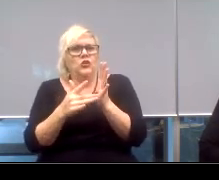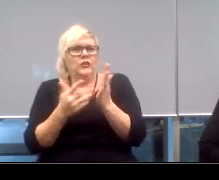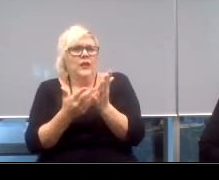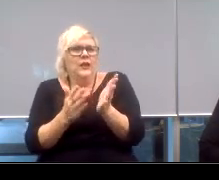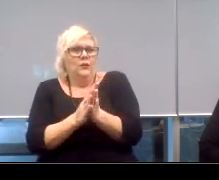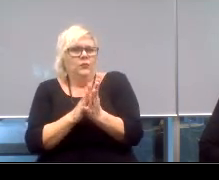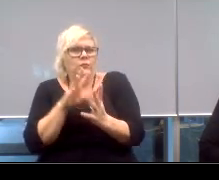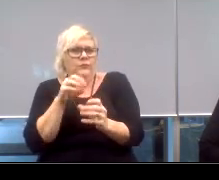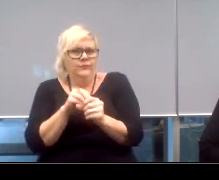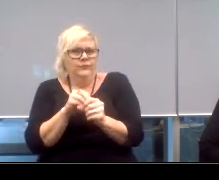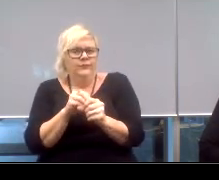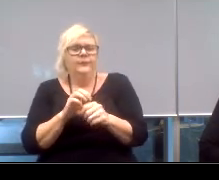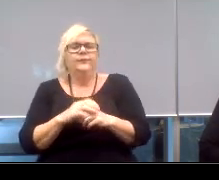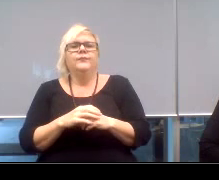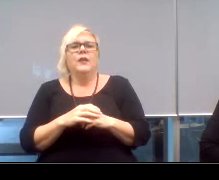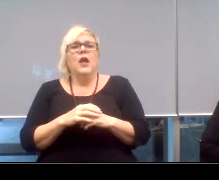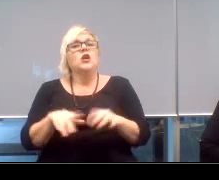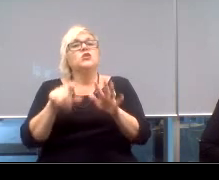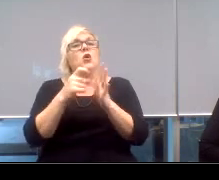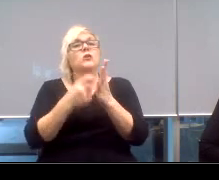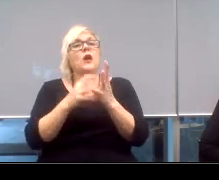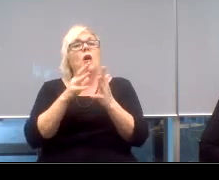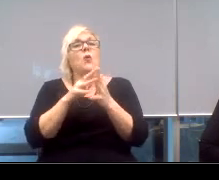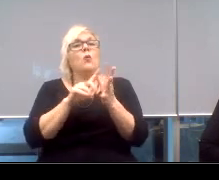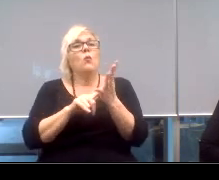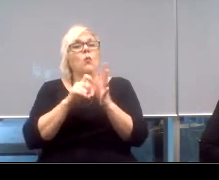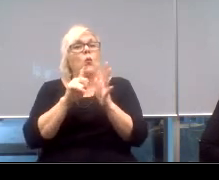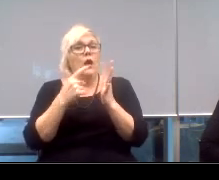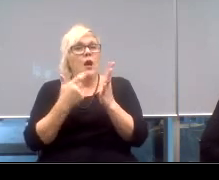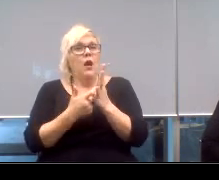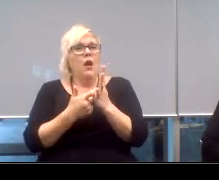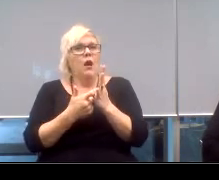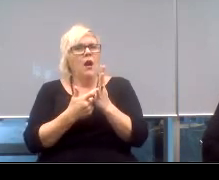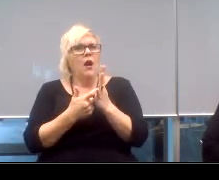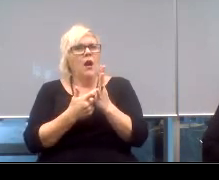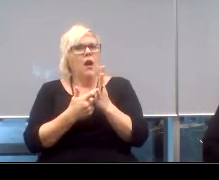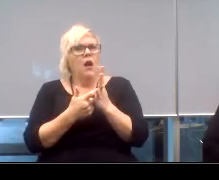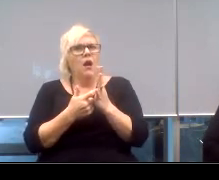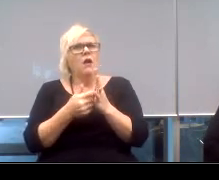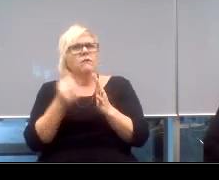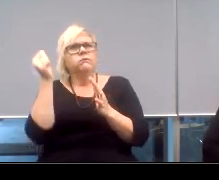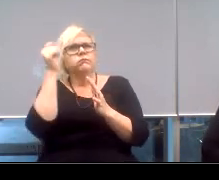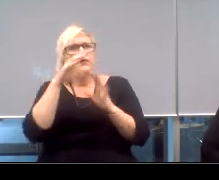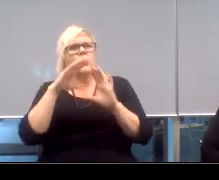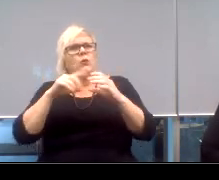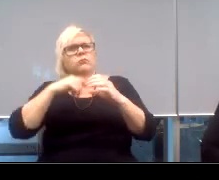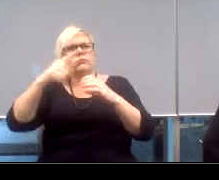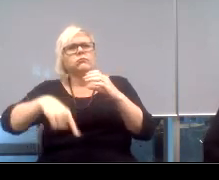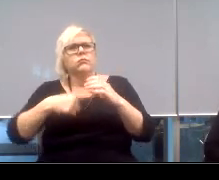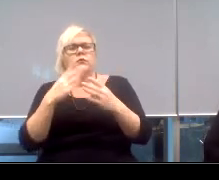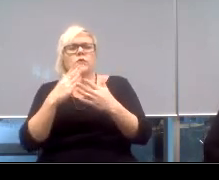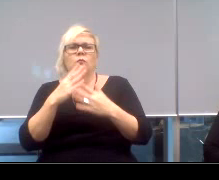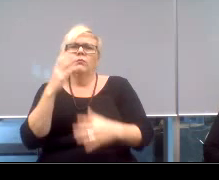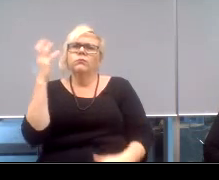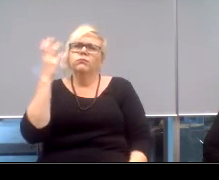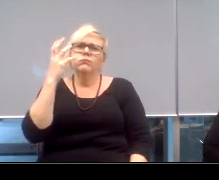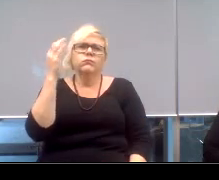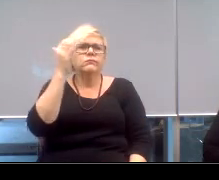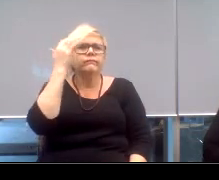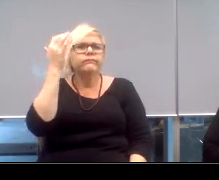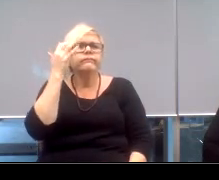Dr. Walker is internationally leading, has for several years worked in the areas of